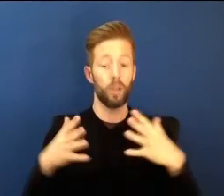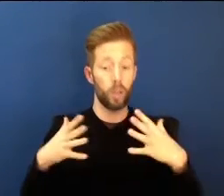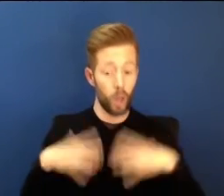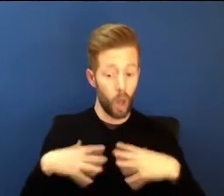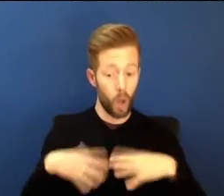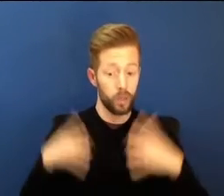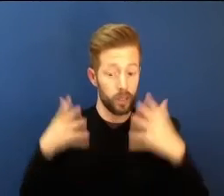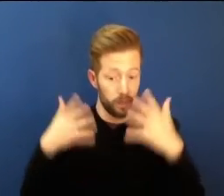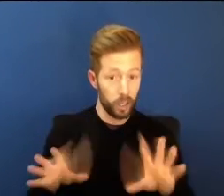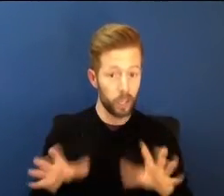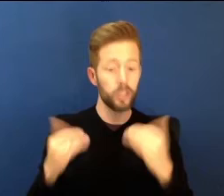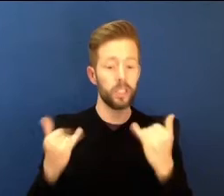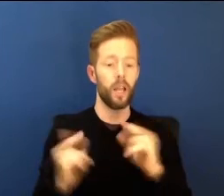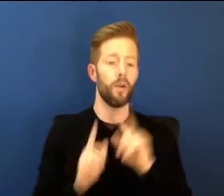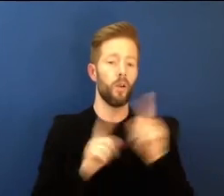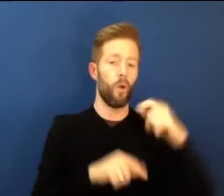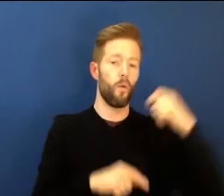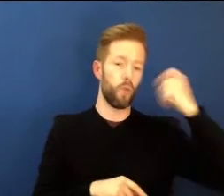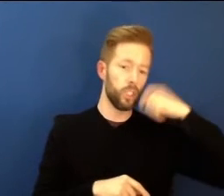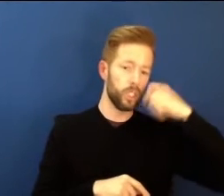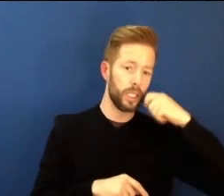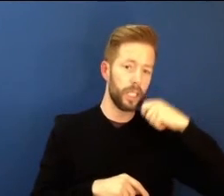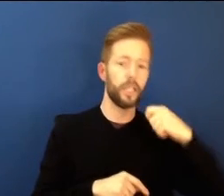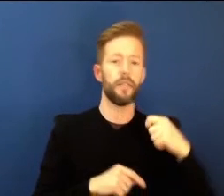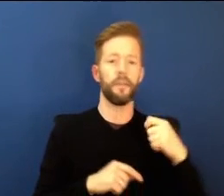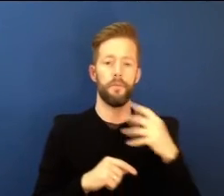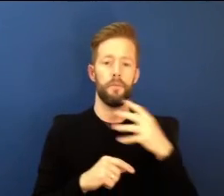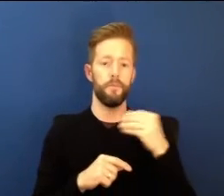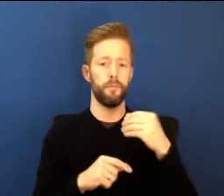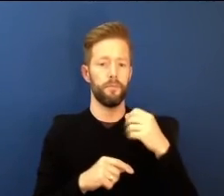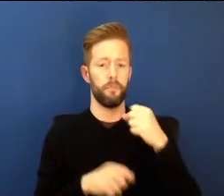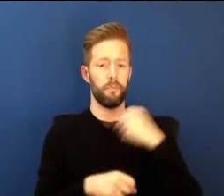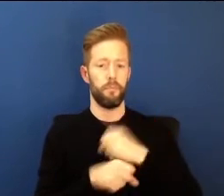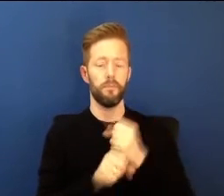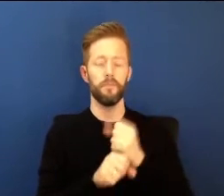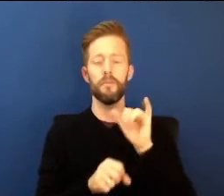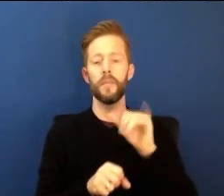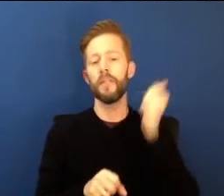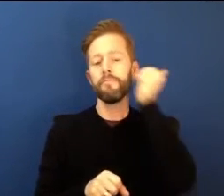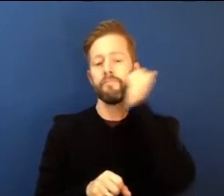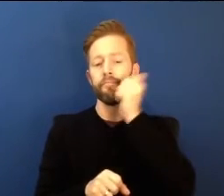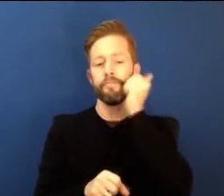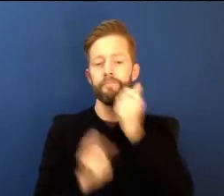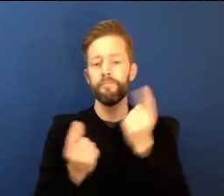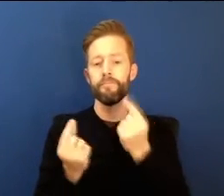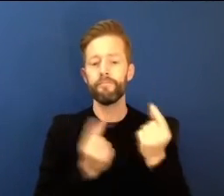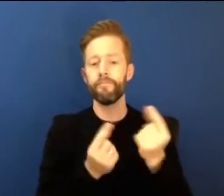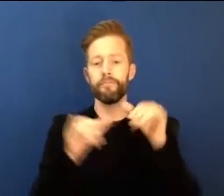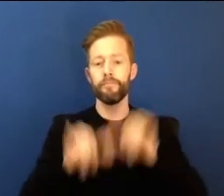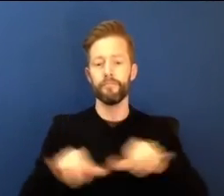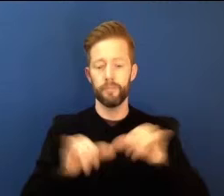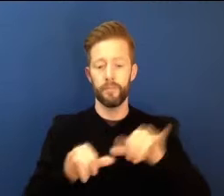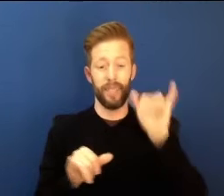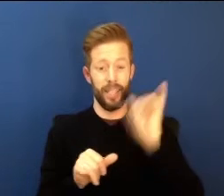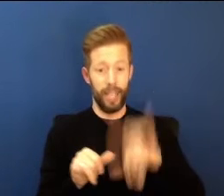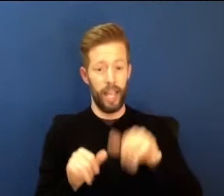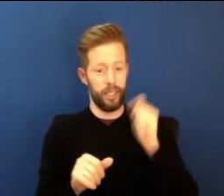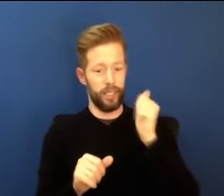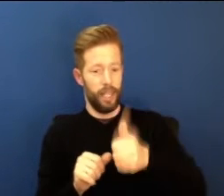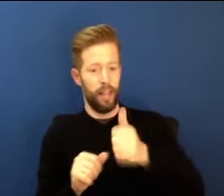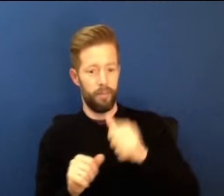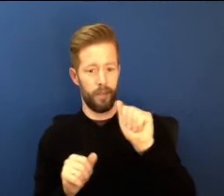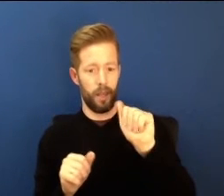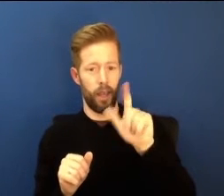here's our clothes, and once we finish our clothes, we're going to go brush our teeth, and creating those routines. And so those routines essentially